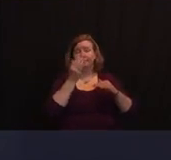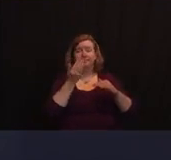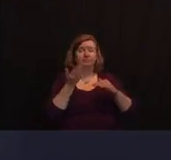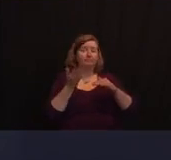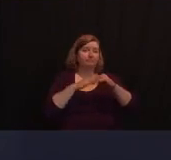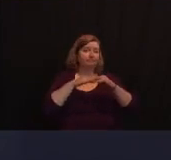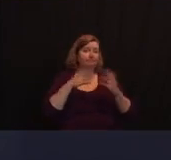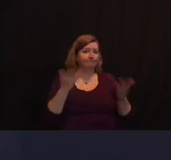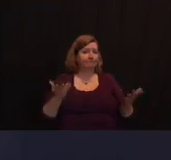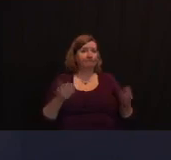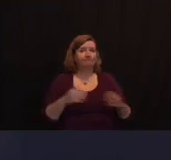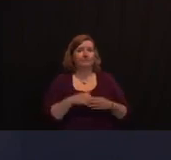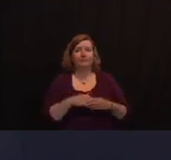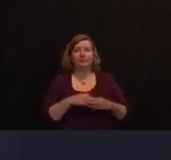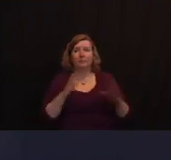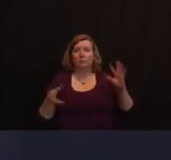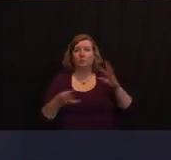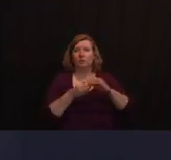There are a total of